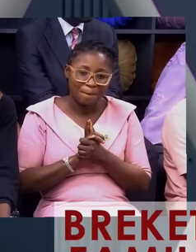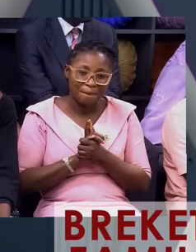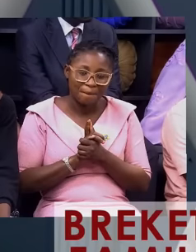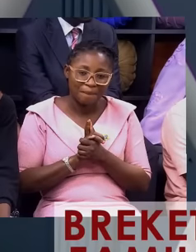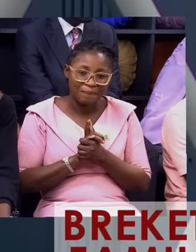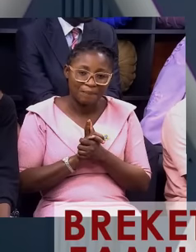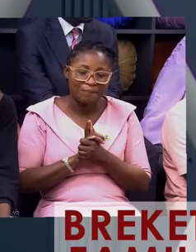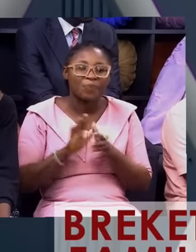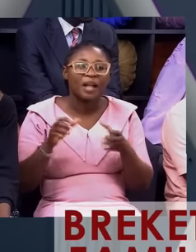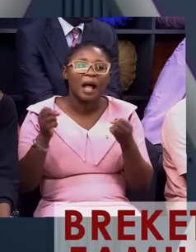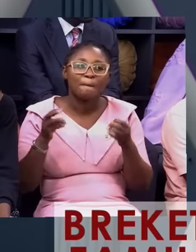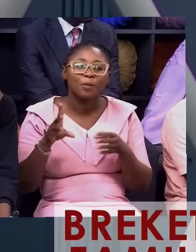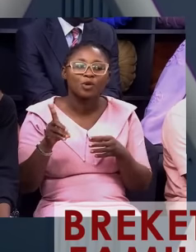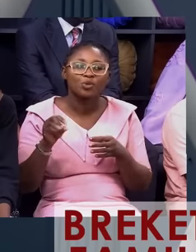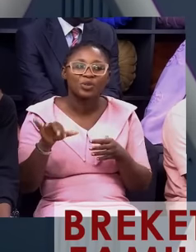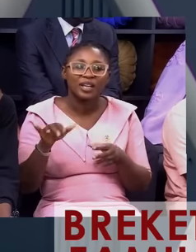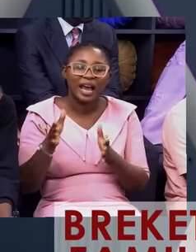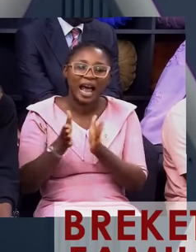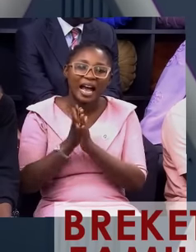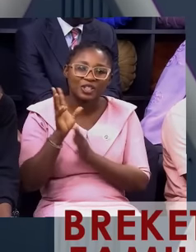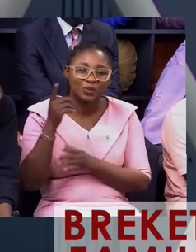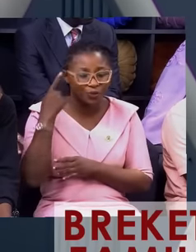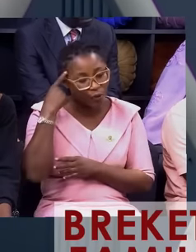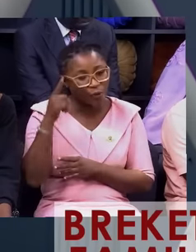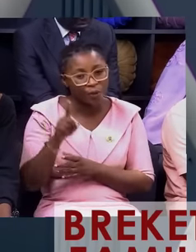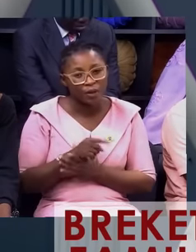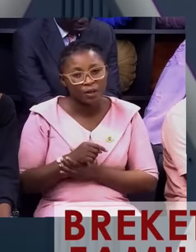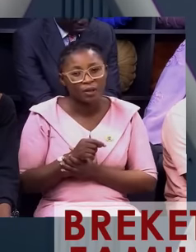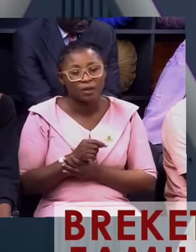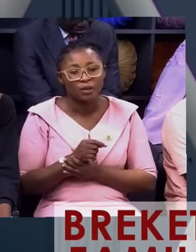you how much did they ask for